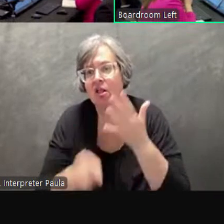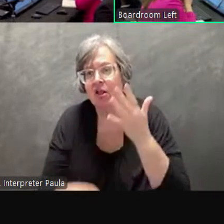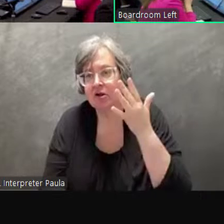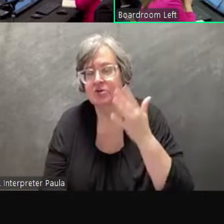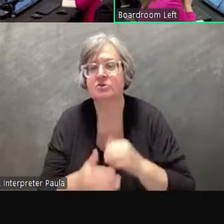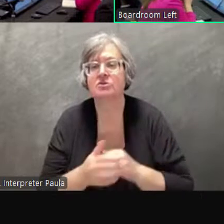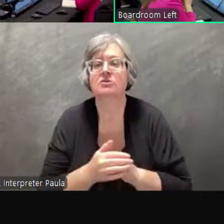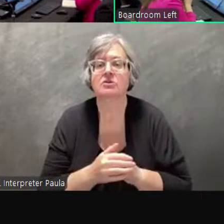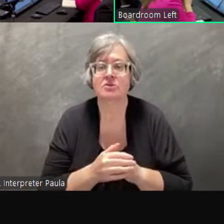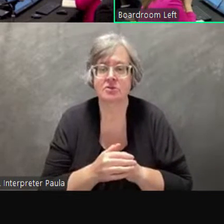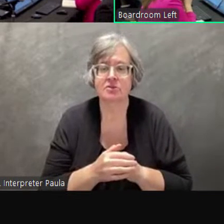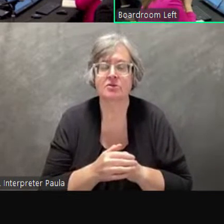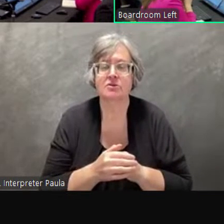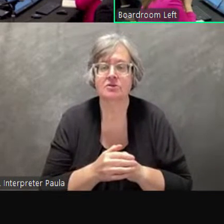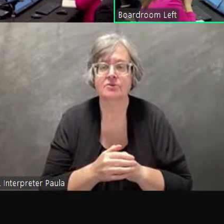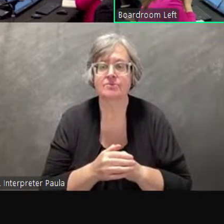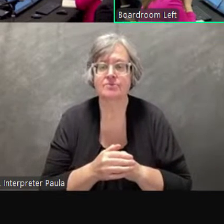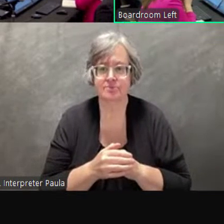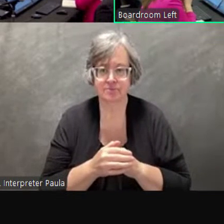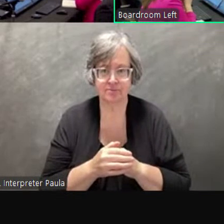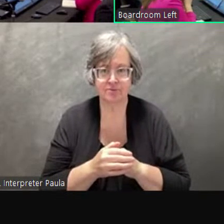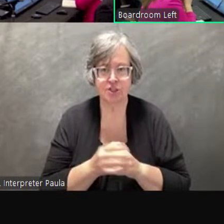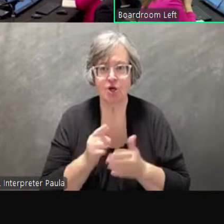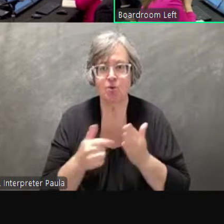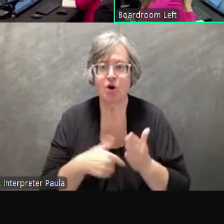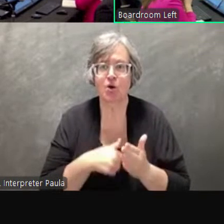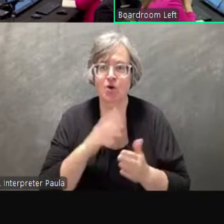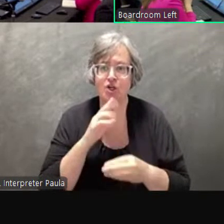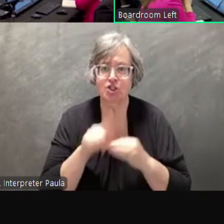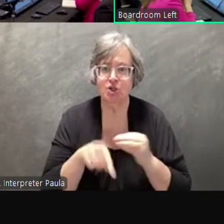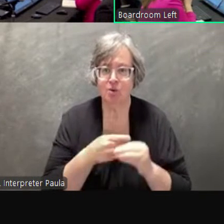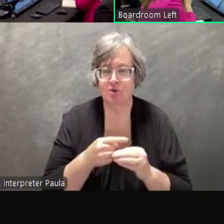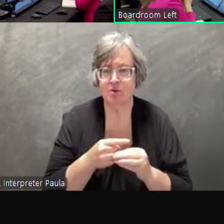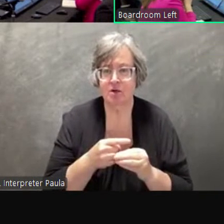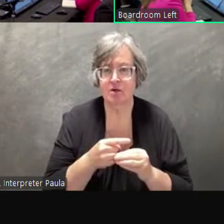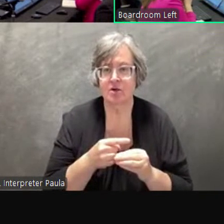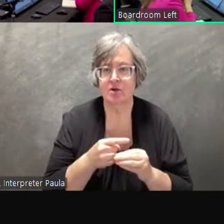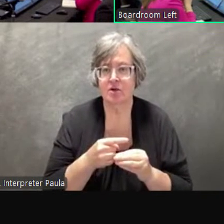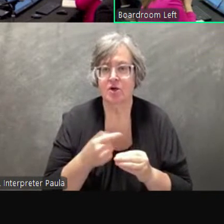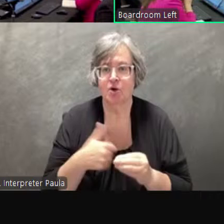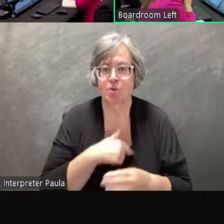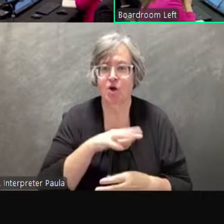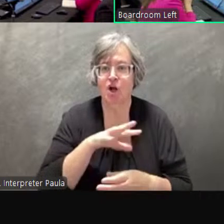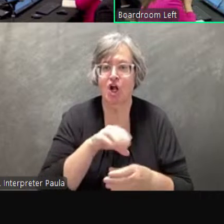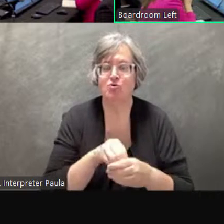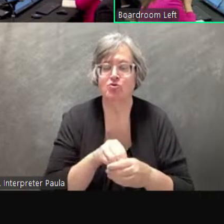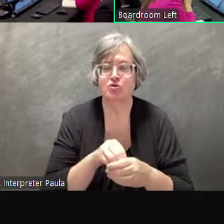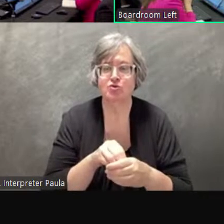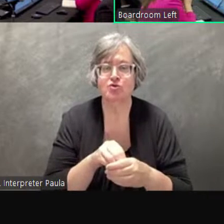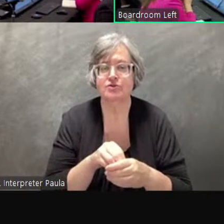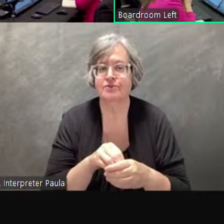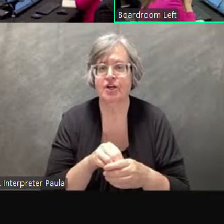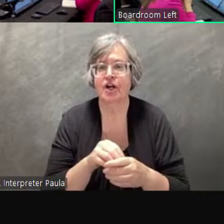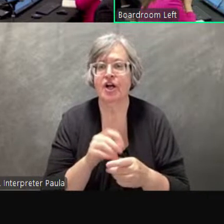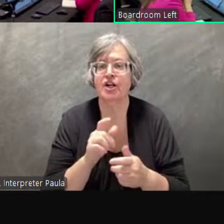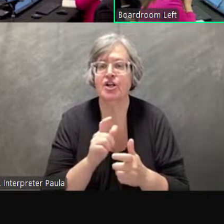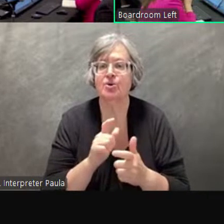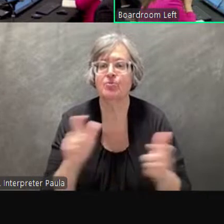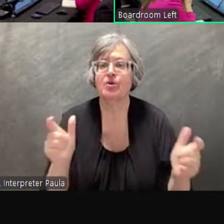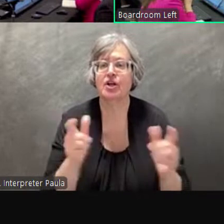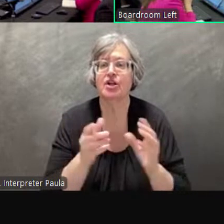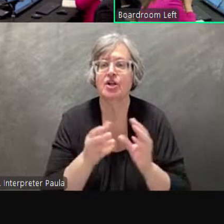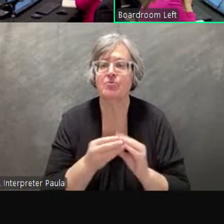regular basis. So the elements of what you're talking about are also being woven into a bigger, message that I'm